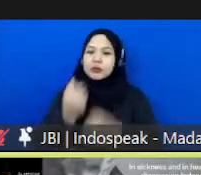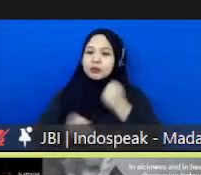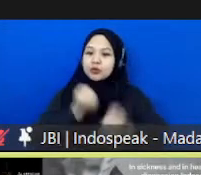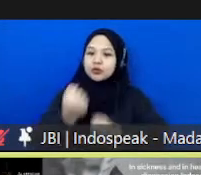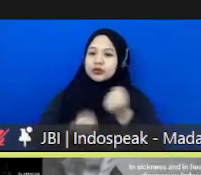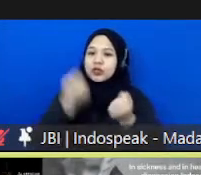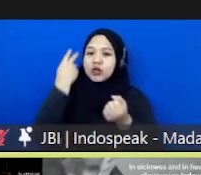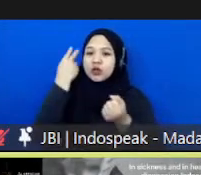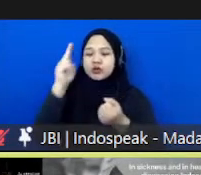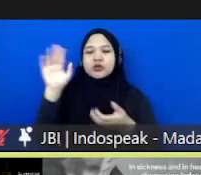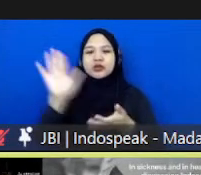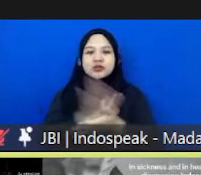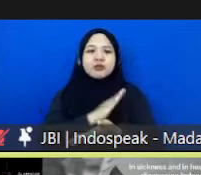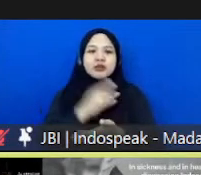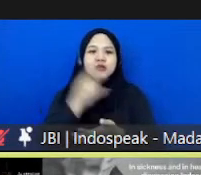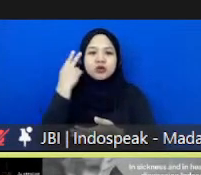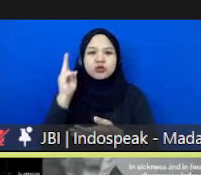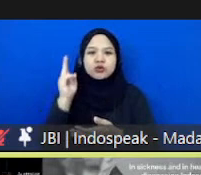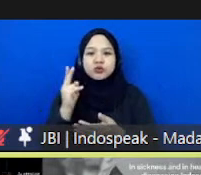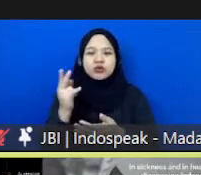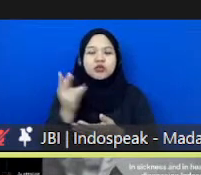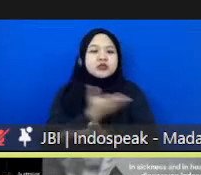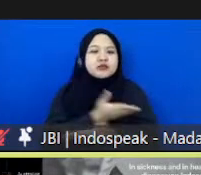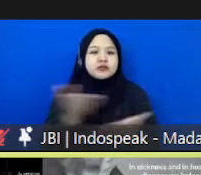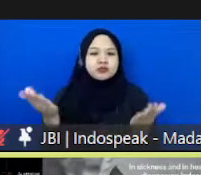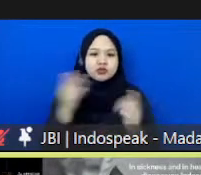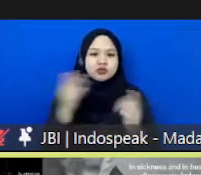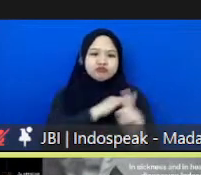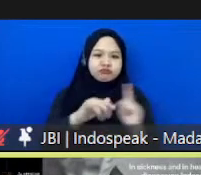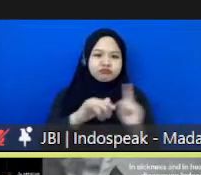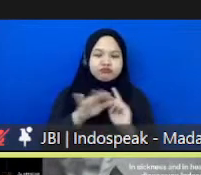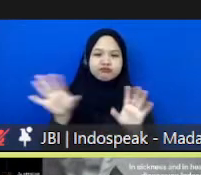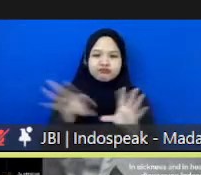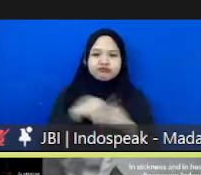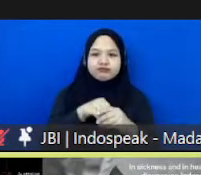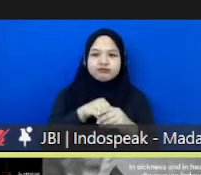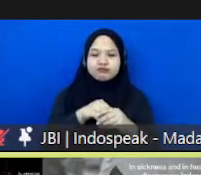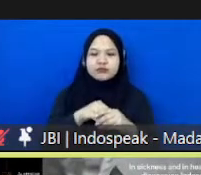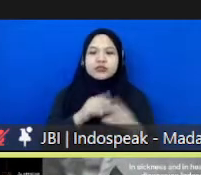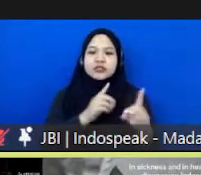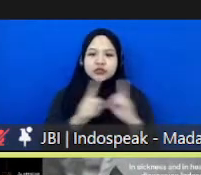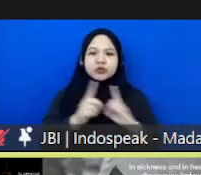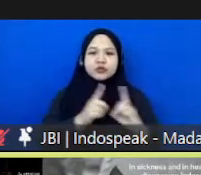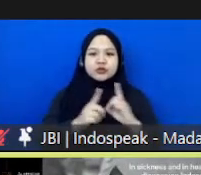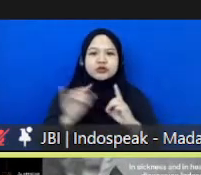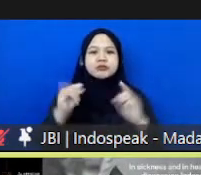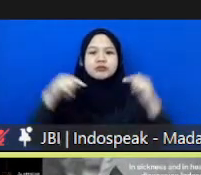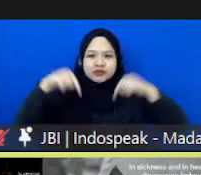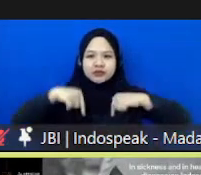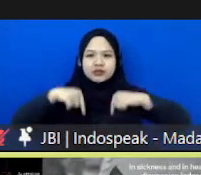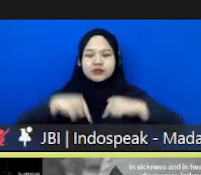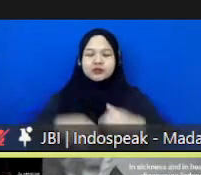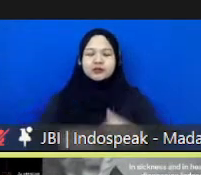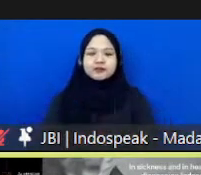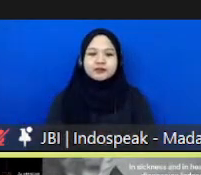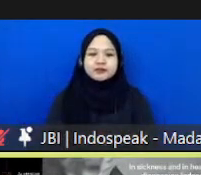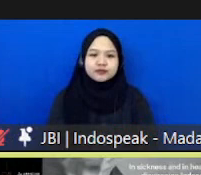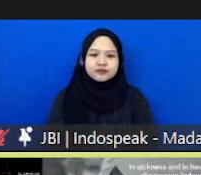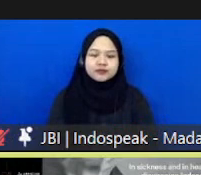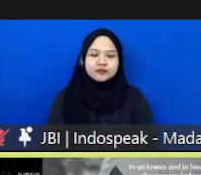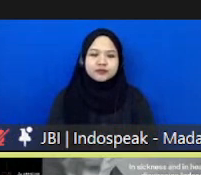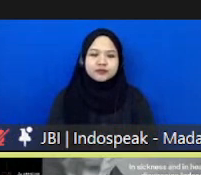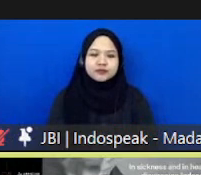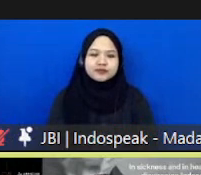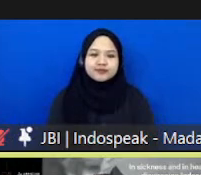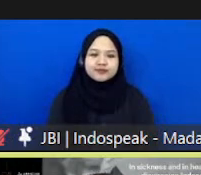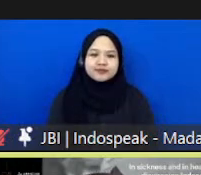give the opportunity to all the segments of the population to participate in discussions like this one. So this was work